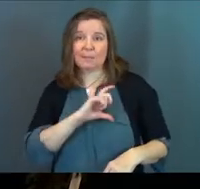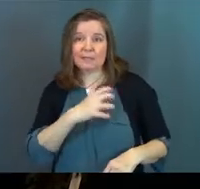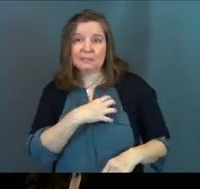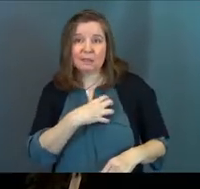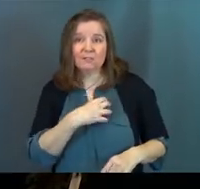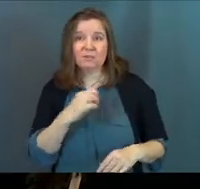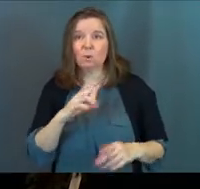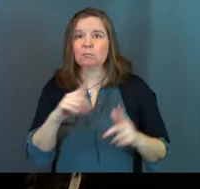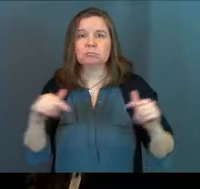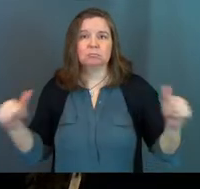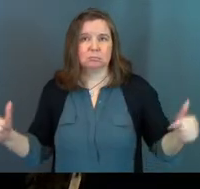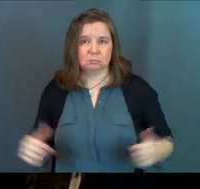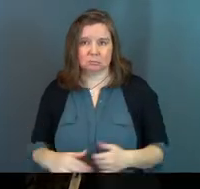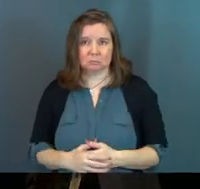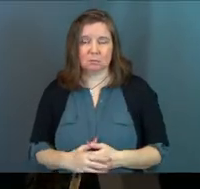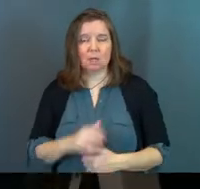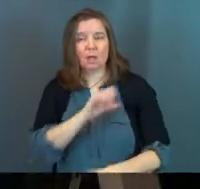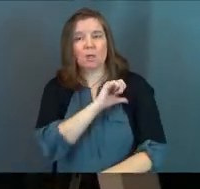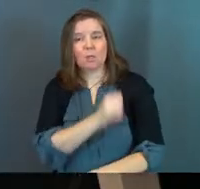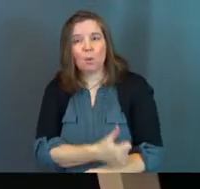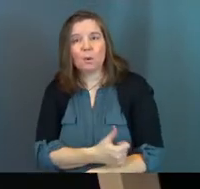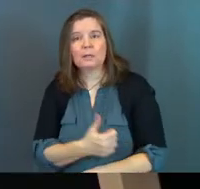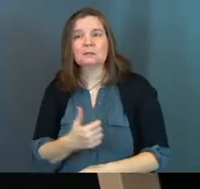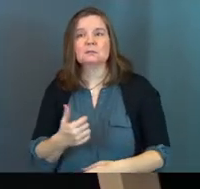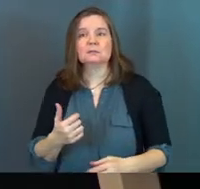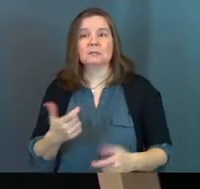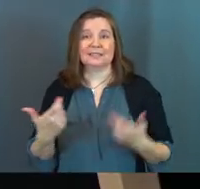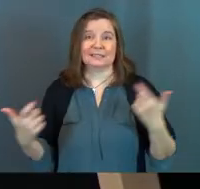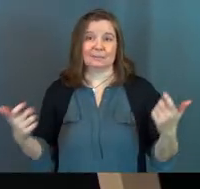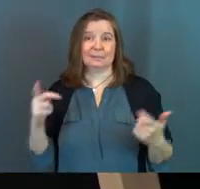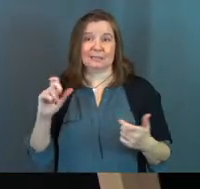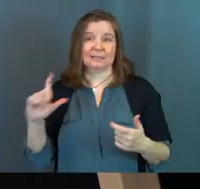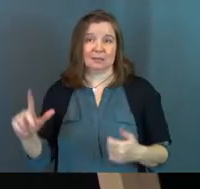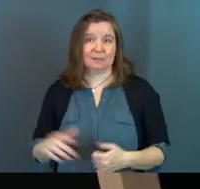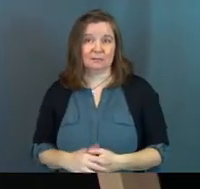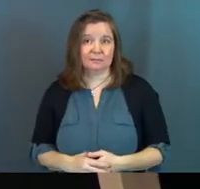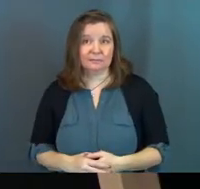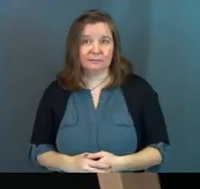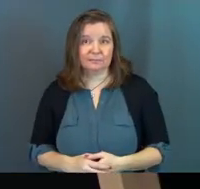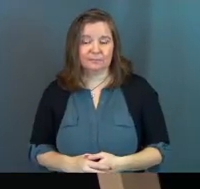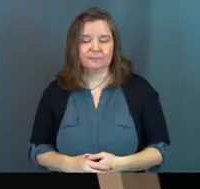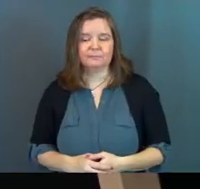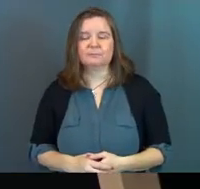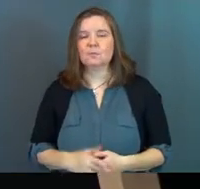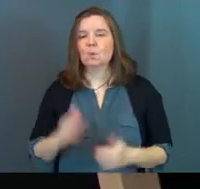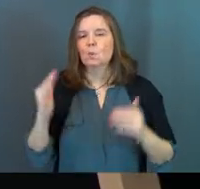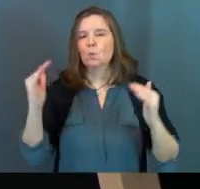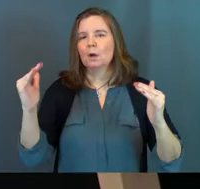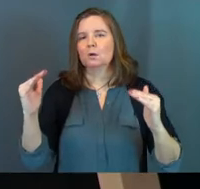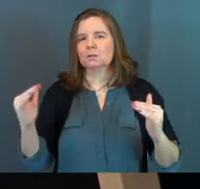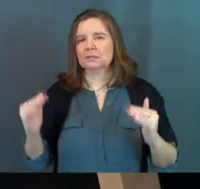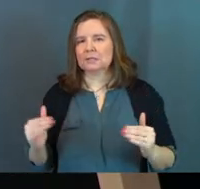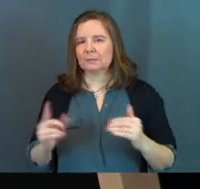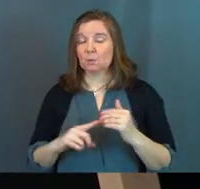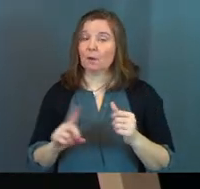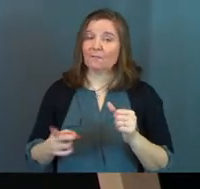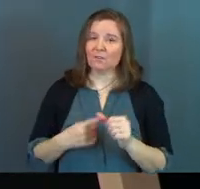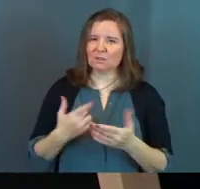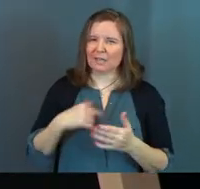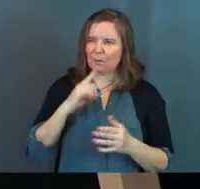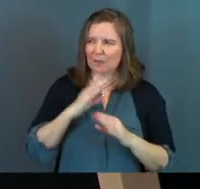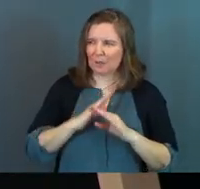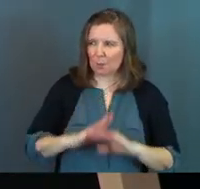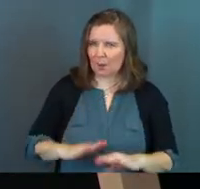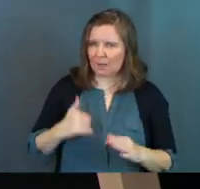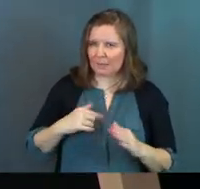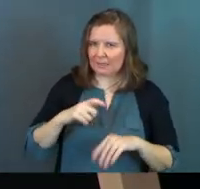officer correctly. Authority is a big deal. All right, so what are the steps to discipline? You know, first service got